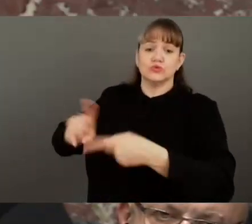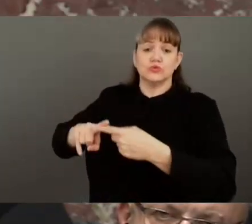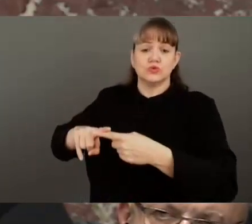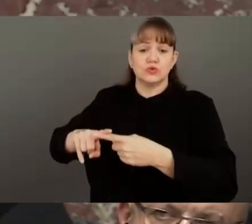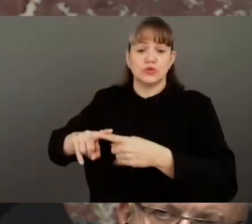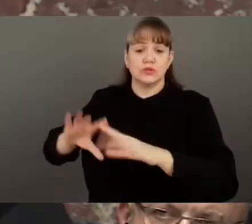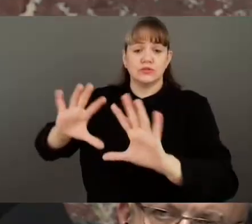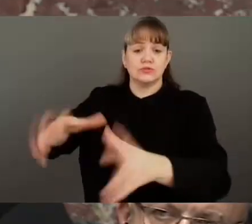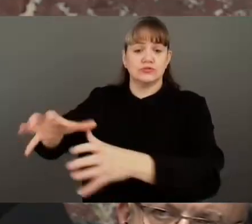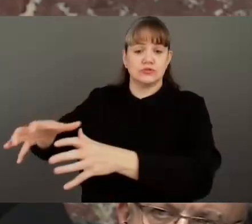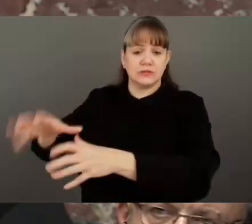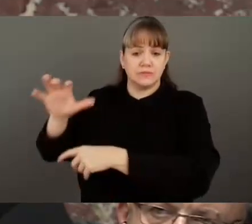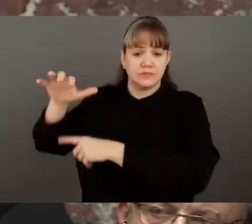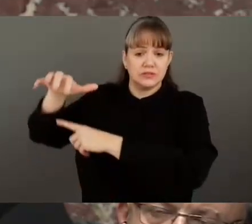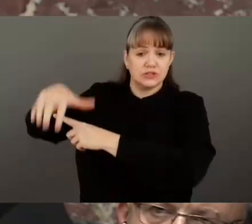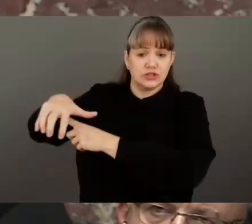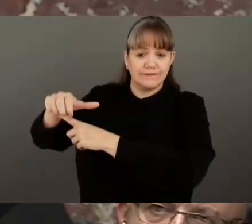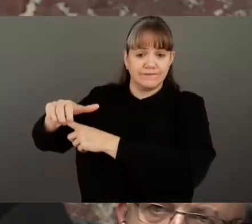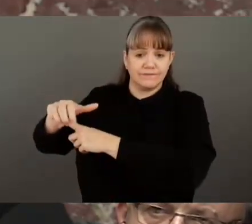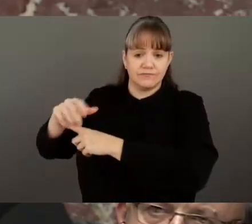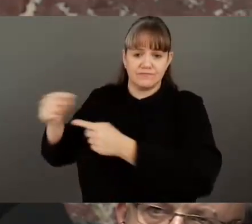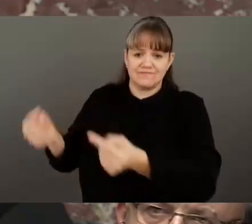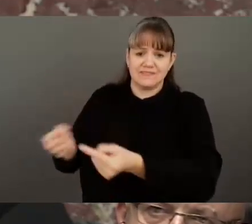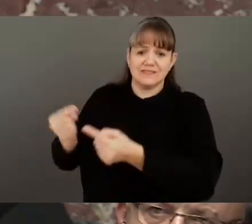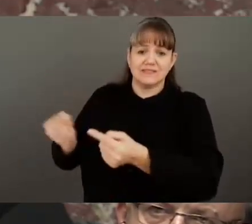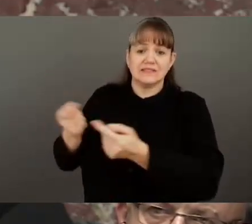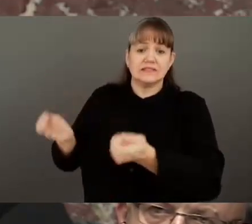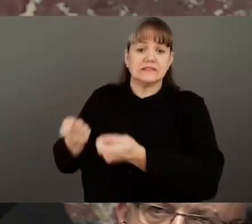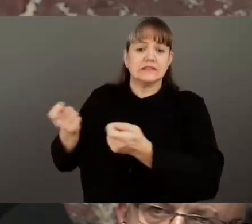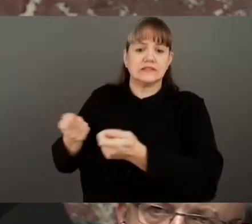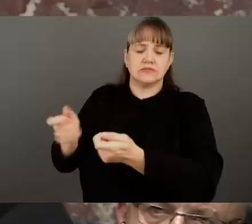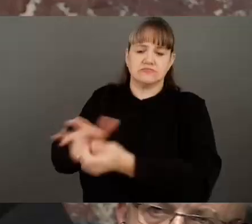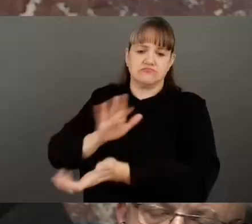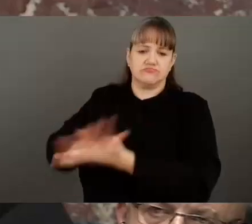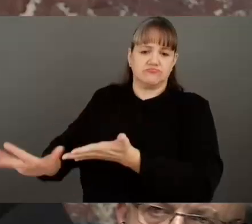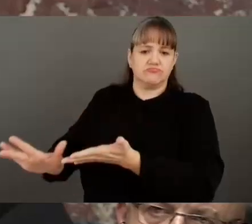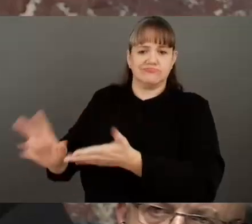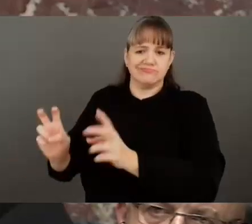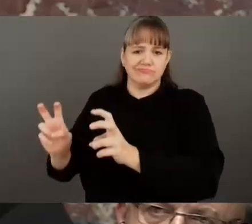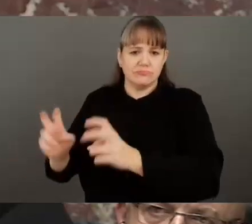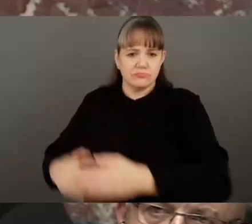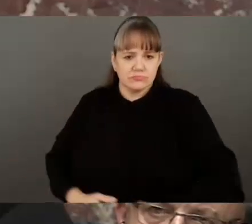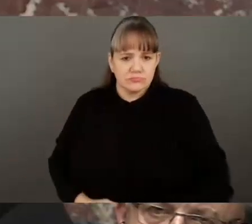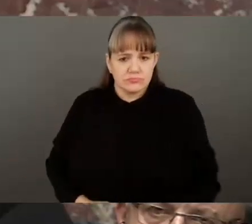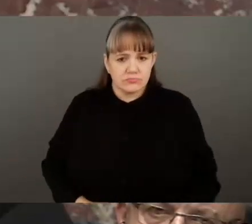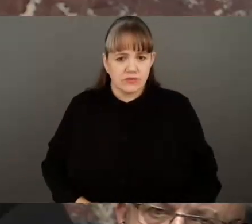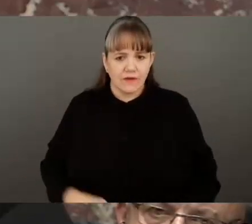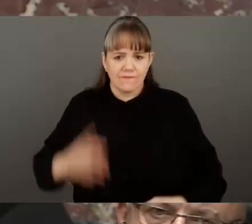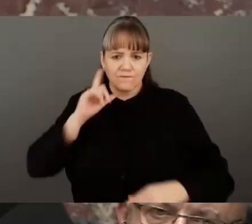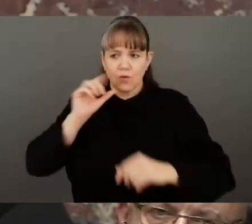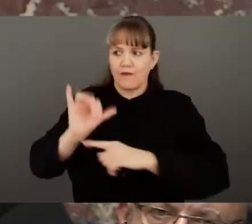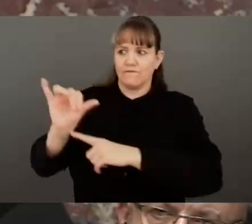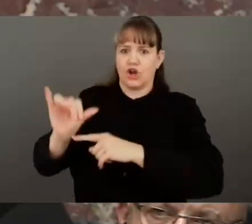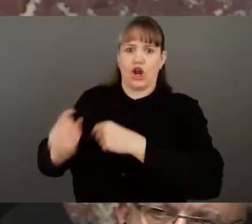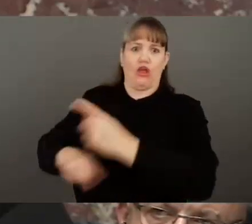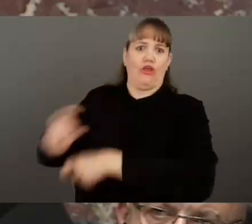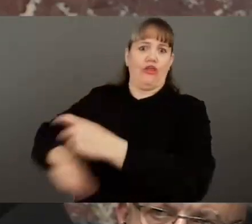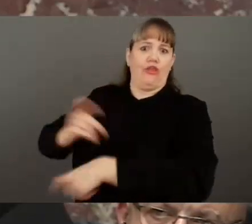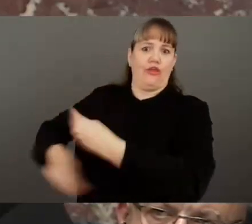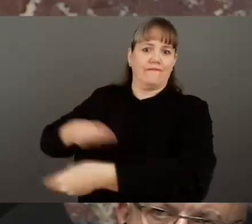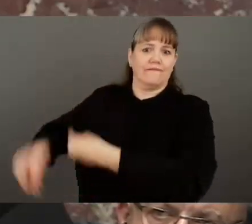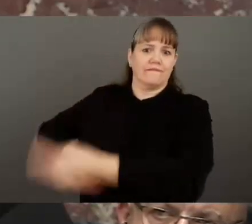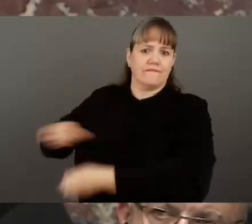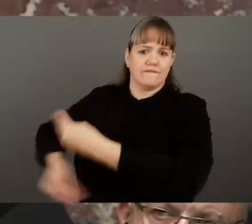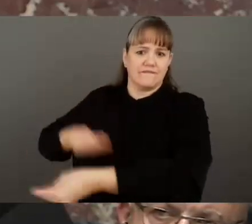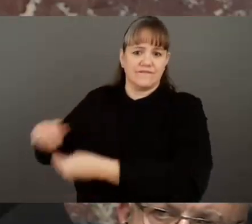Mr. Speaker, my question for the Premier is this: will he agree that Aboriginal title is an insult to our founders and an